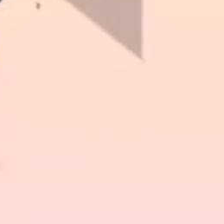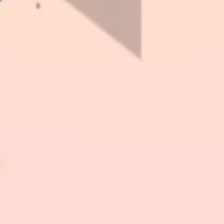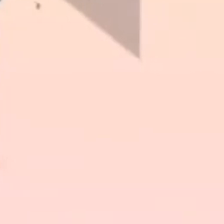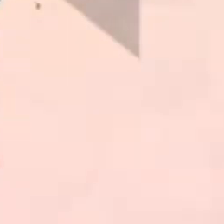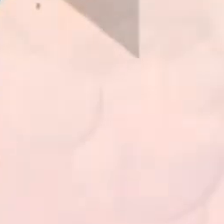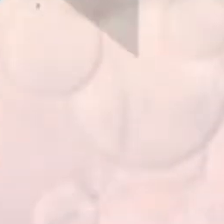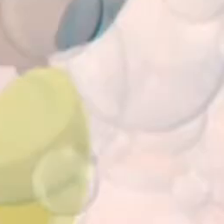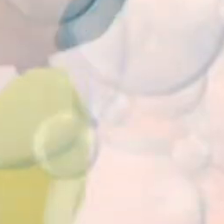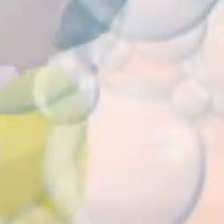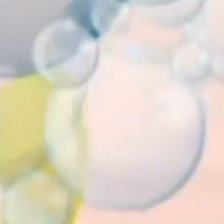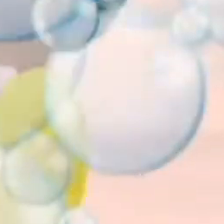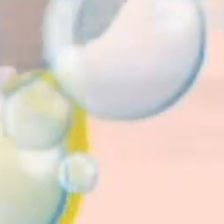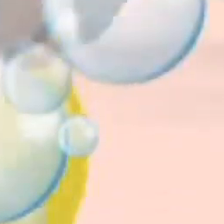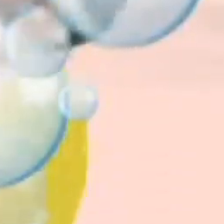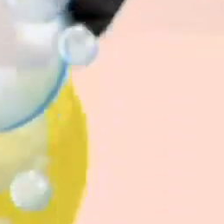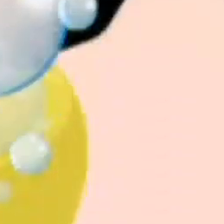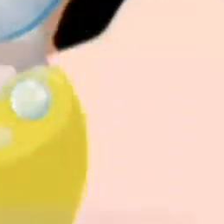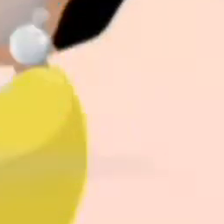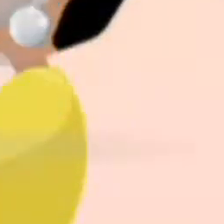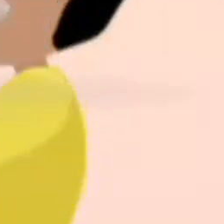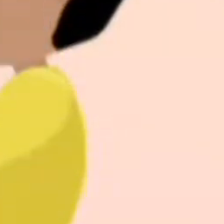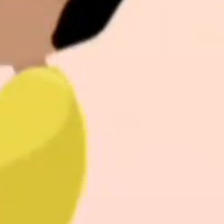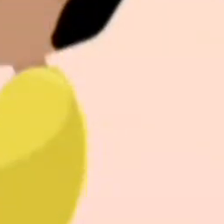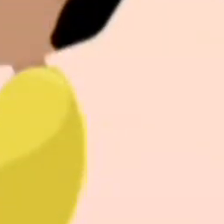netindzawo lesikudo ngalokubulala emagciwane